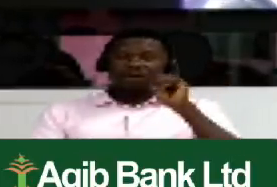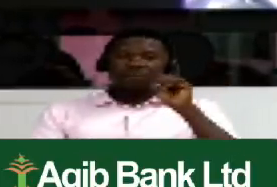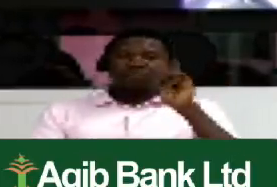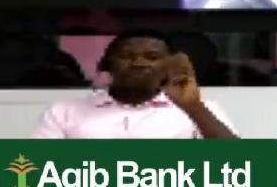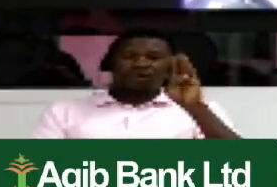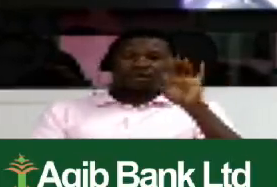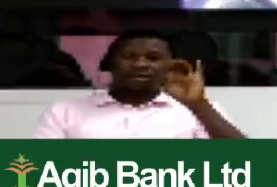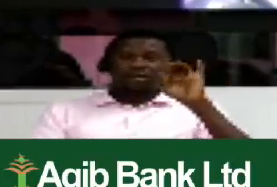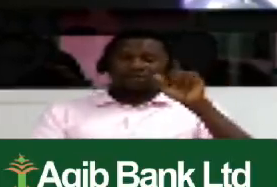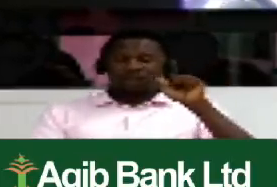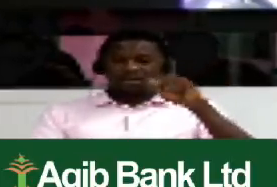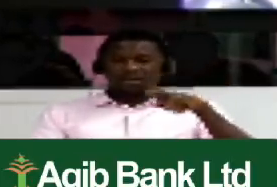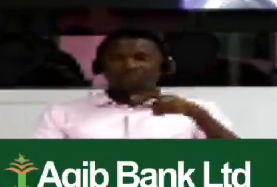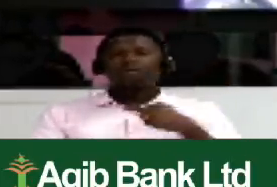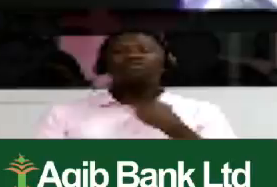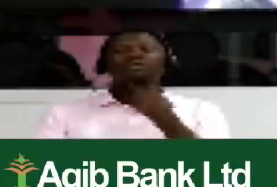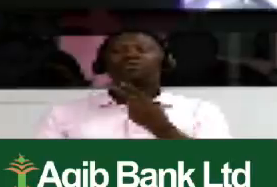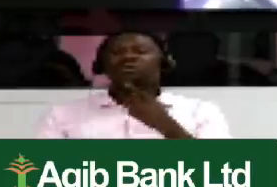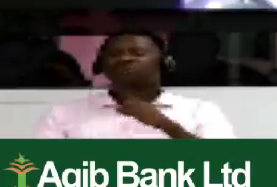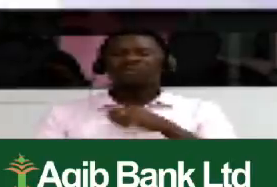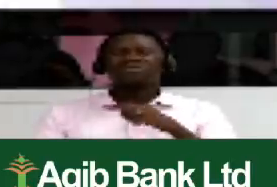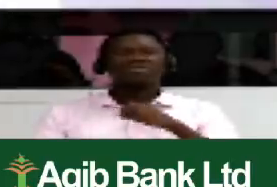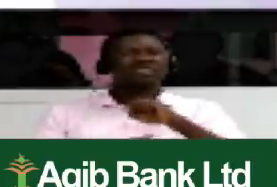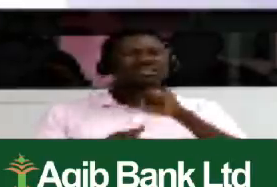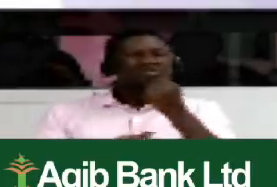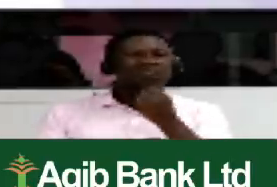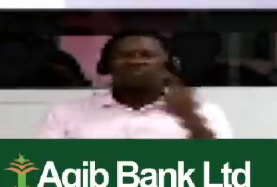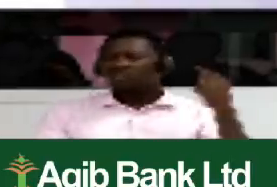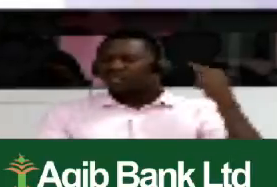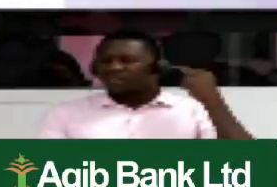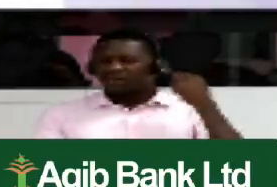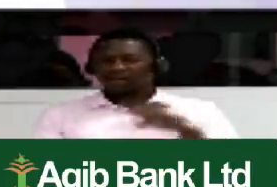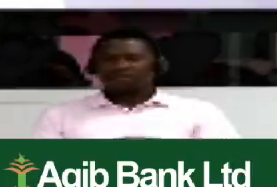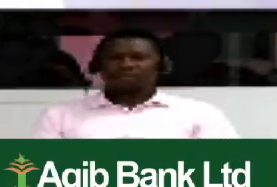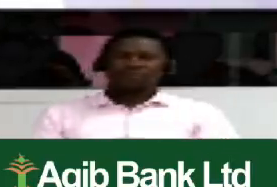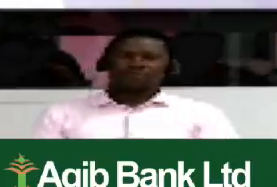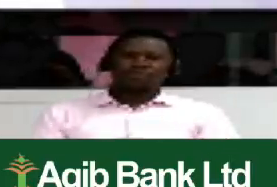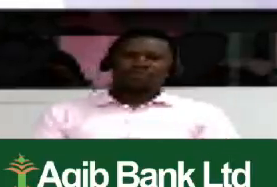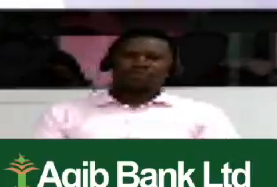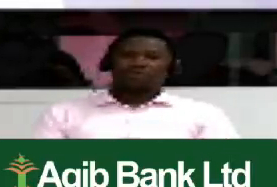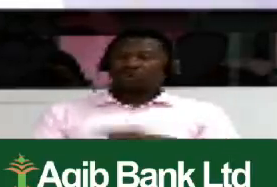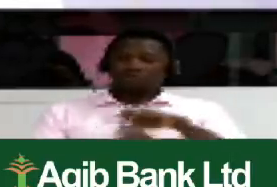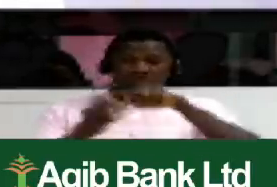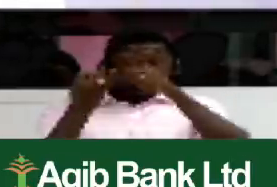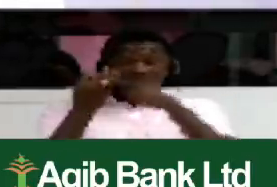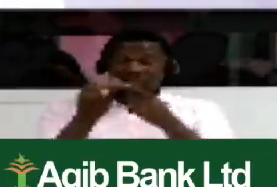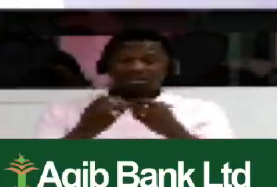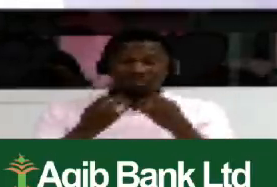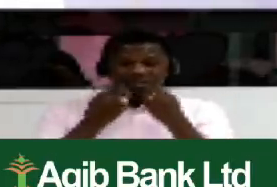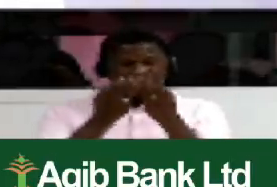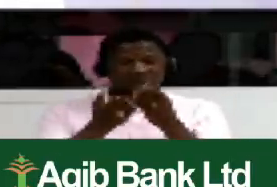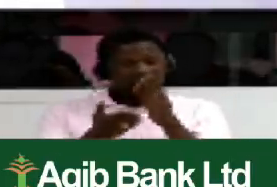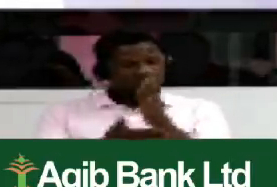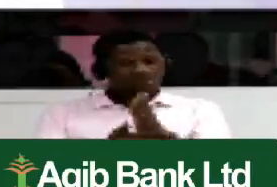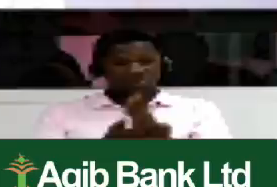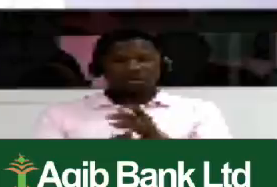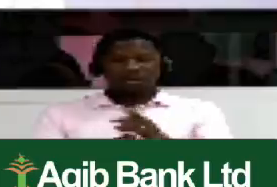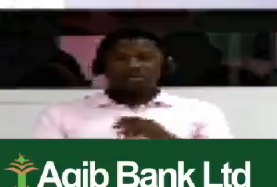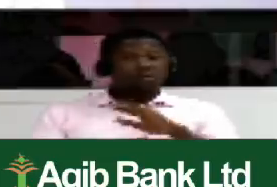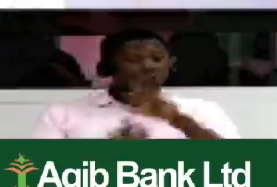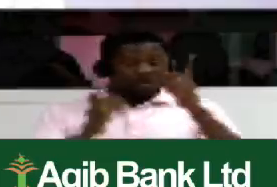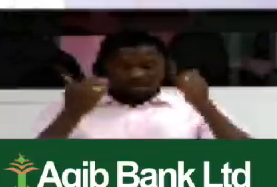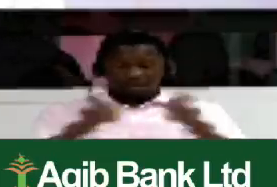It was even difficult for him to hear what he was trying to tell him. So all those things speaks volumes of exactly what had